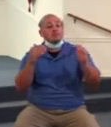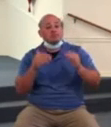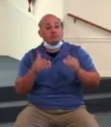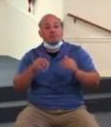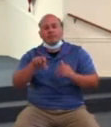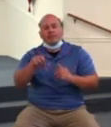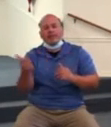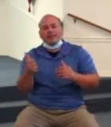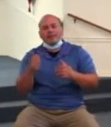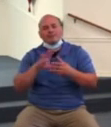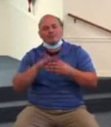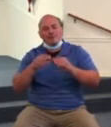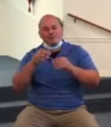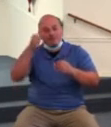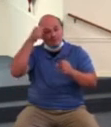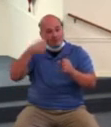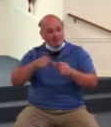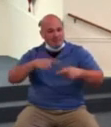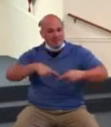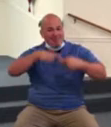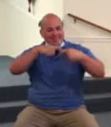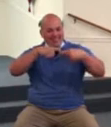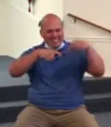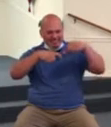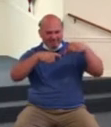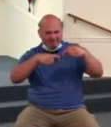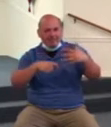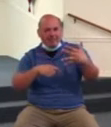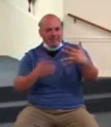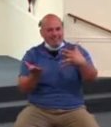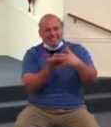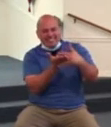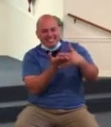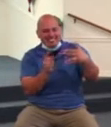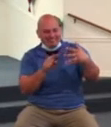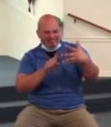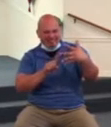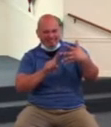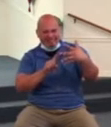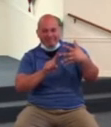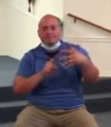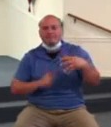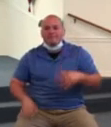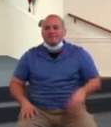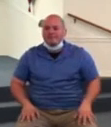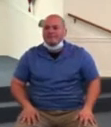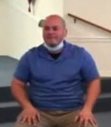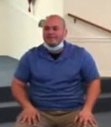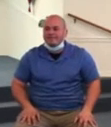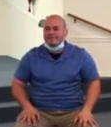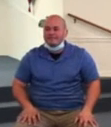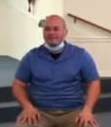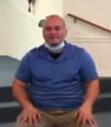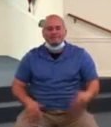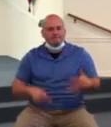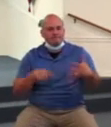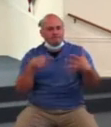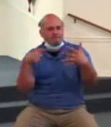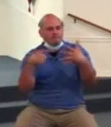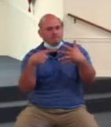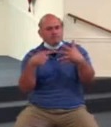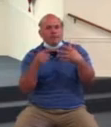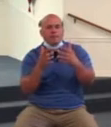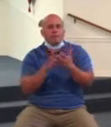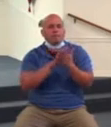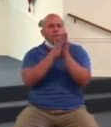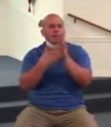sort of skipped over, that's tucked in the middle of all these pictures of faith we've looked at, becomes so important for us today.